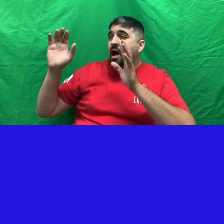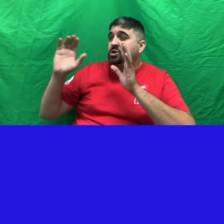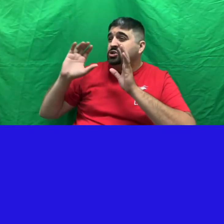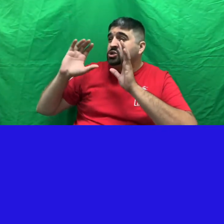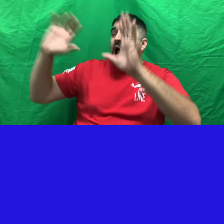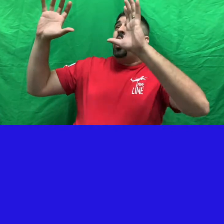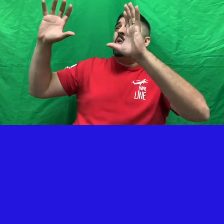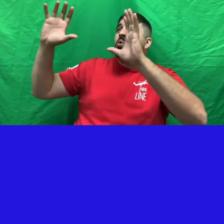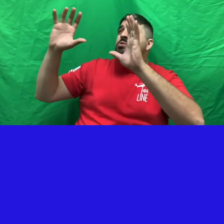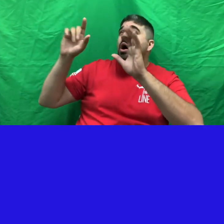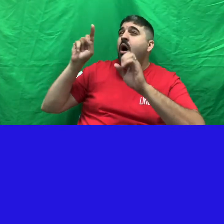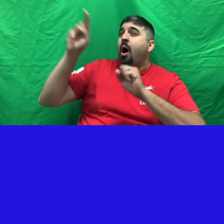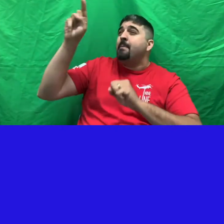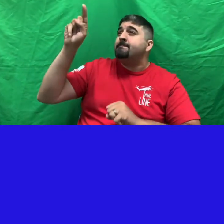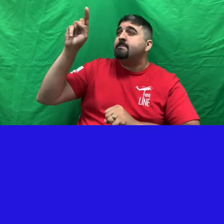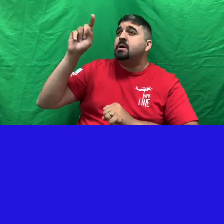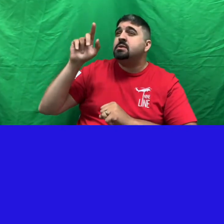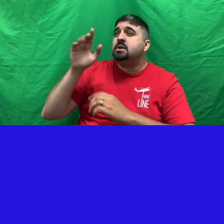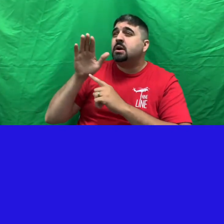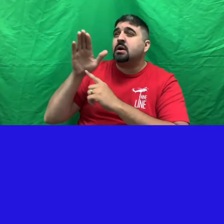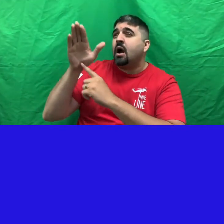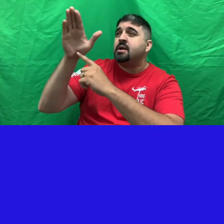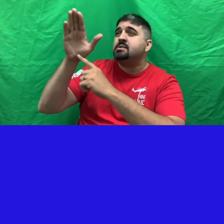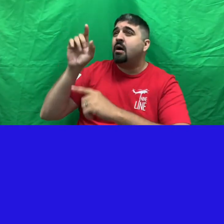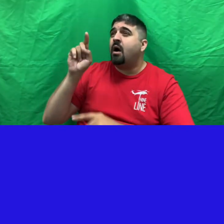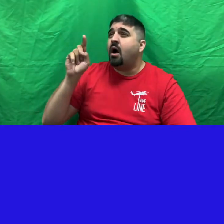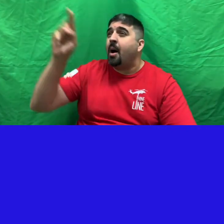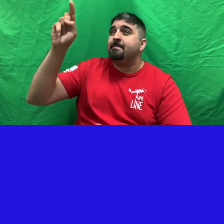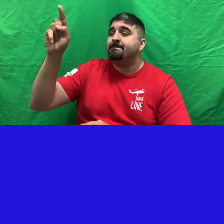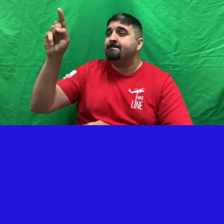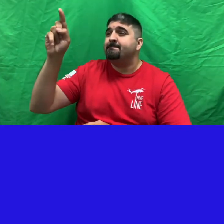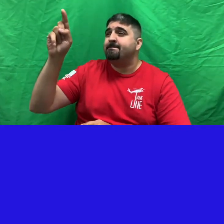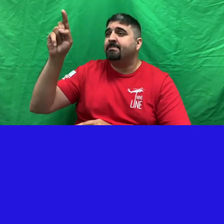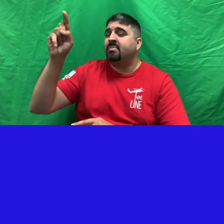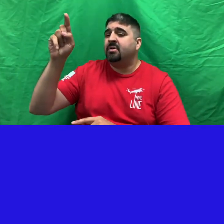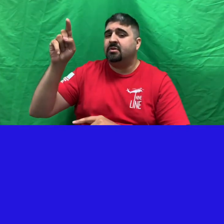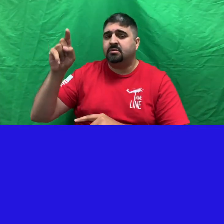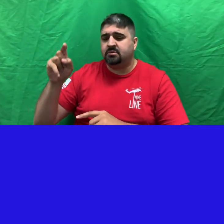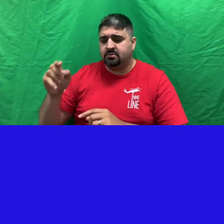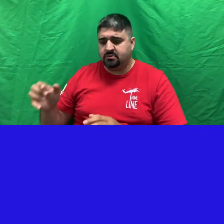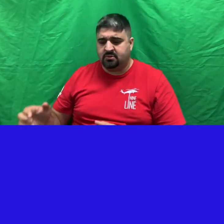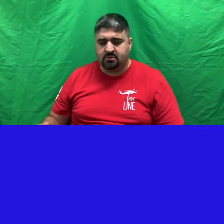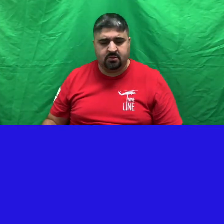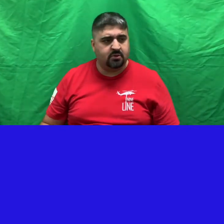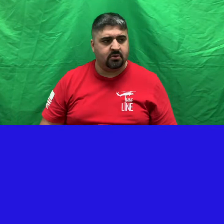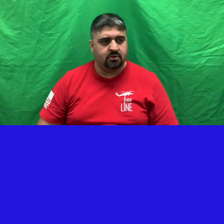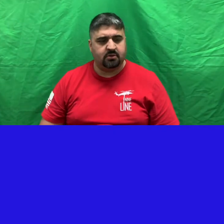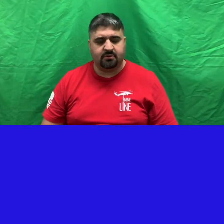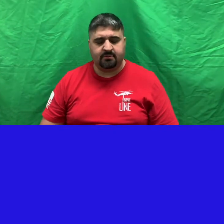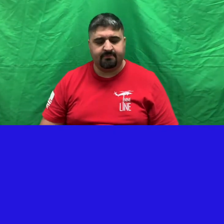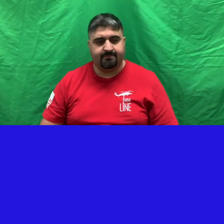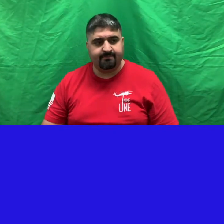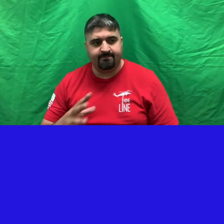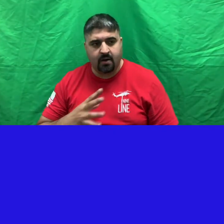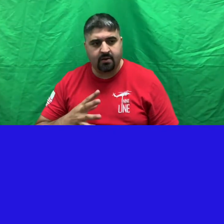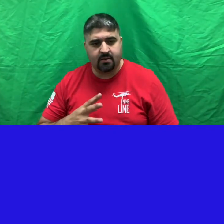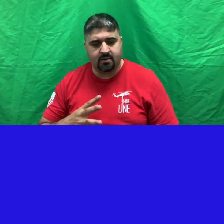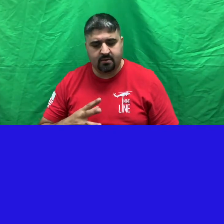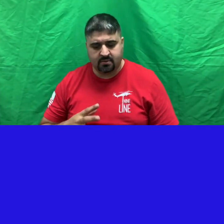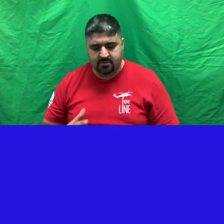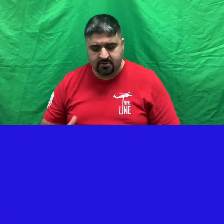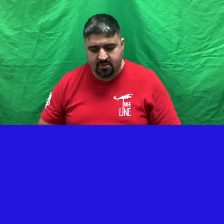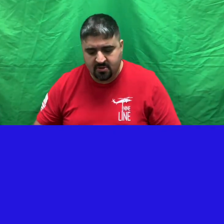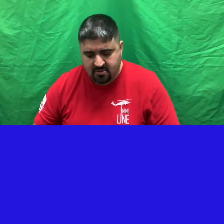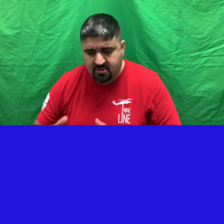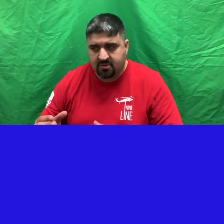Toad ran across the meadow. He waved the kite over his head. He jumped up and down, and